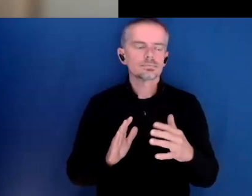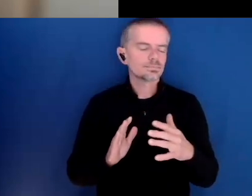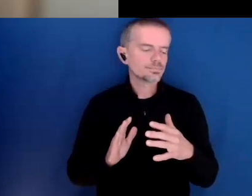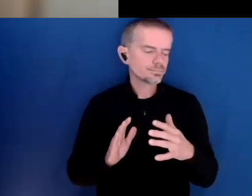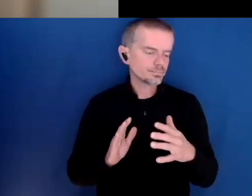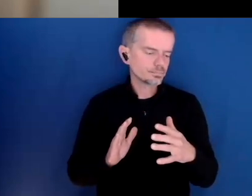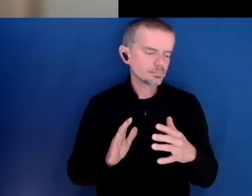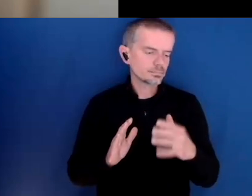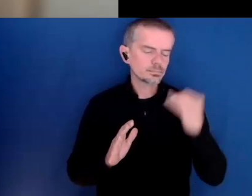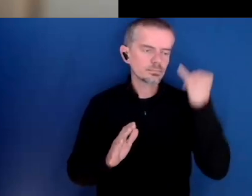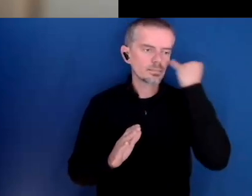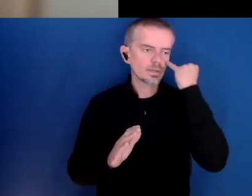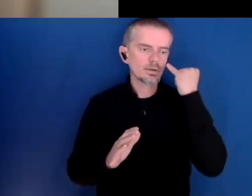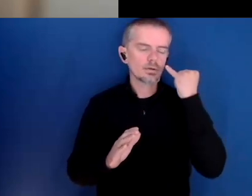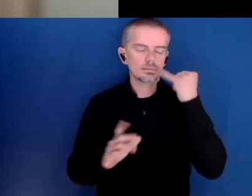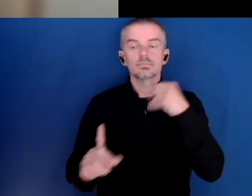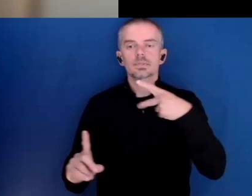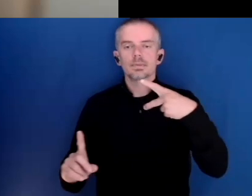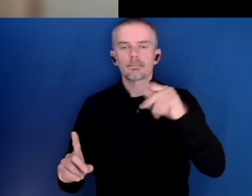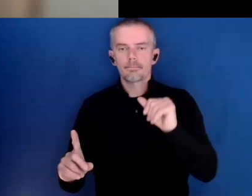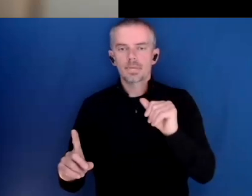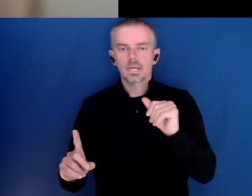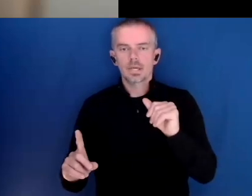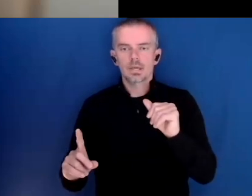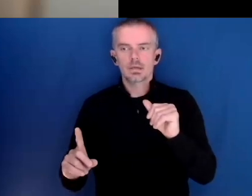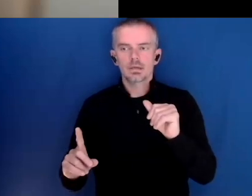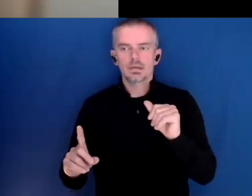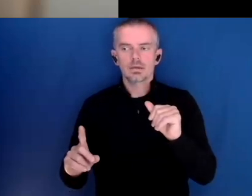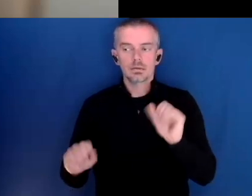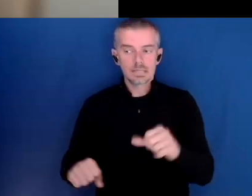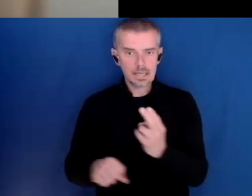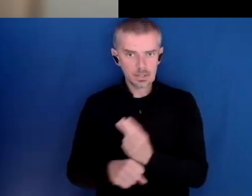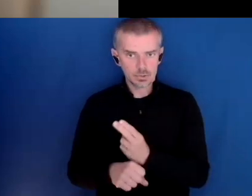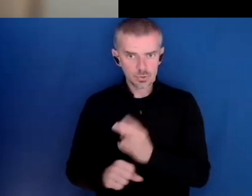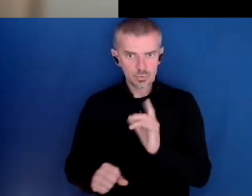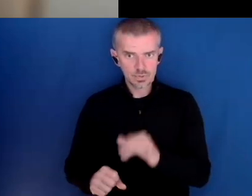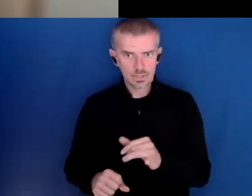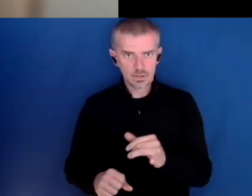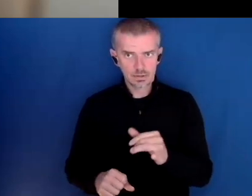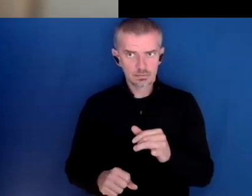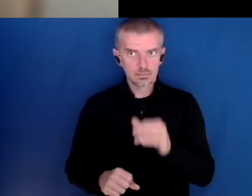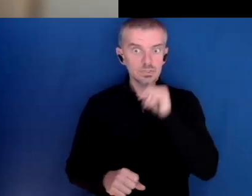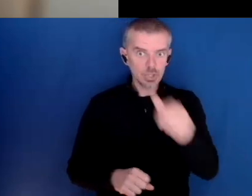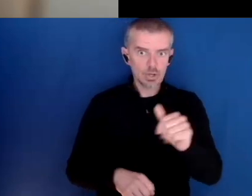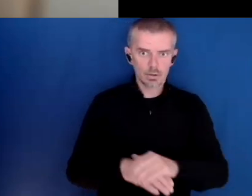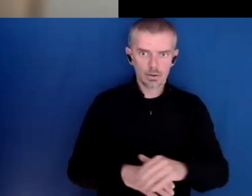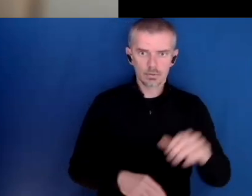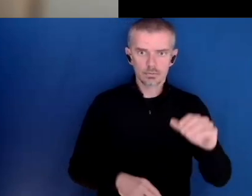would a participating agreement still be able to be used even if it's not on Forest Service land per se?